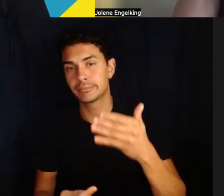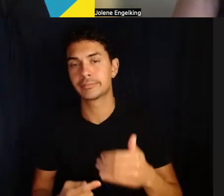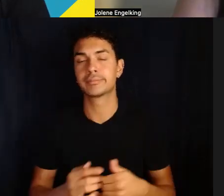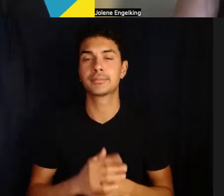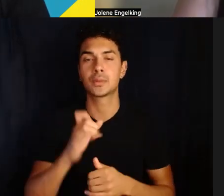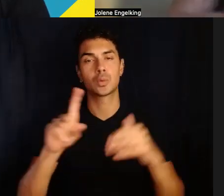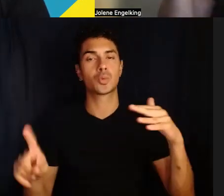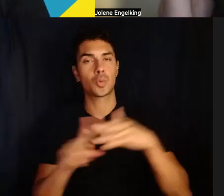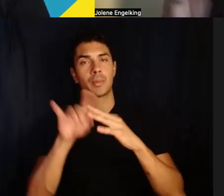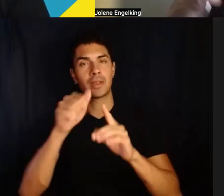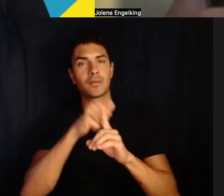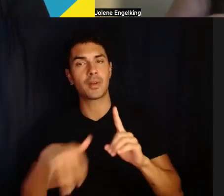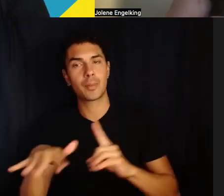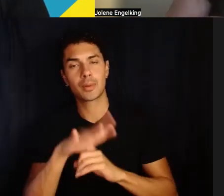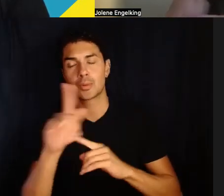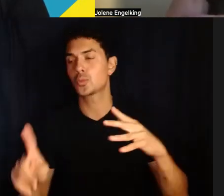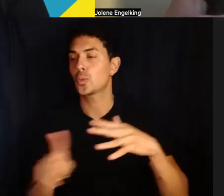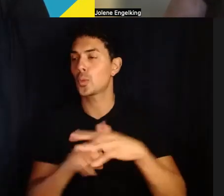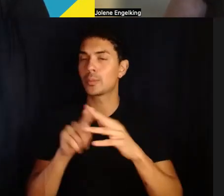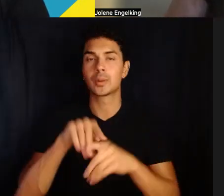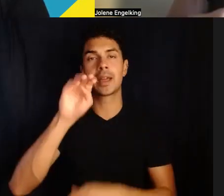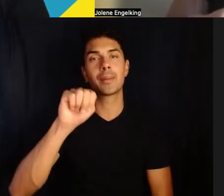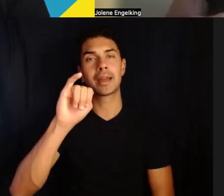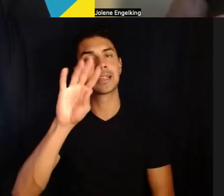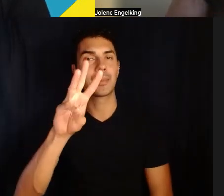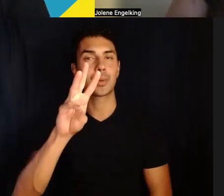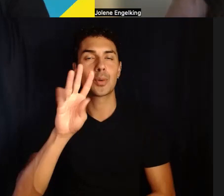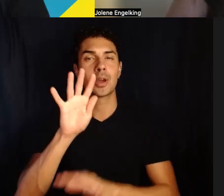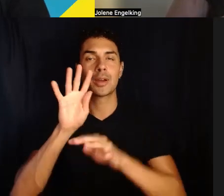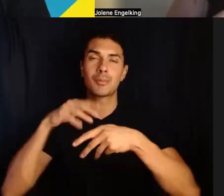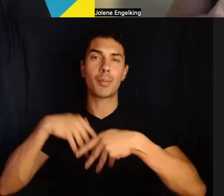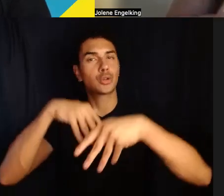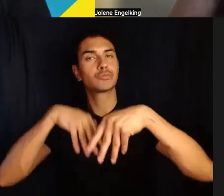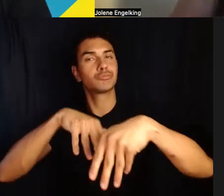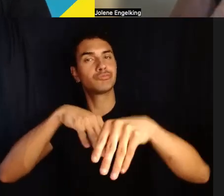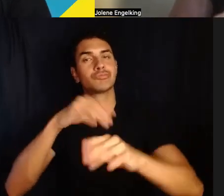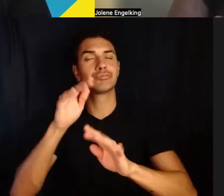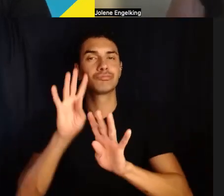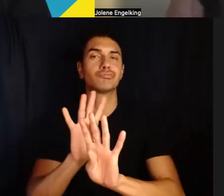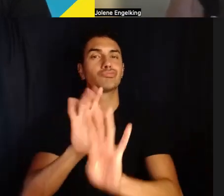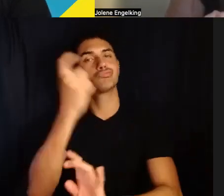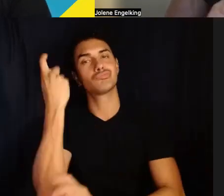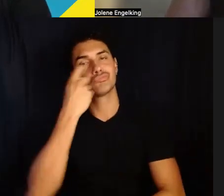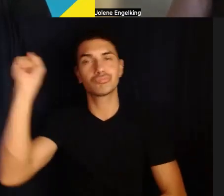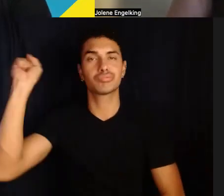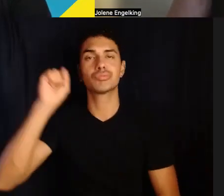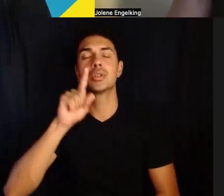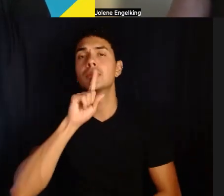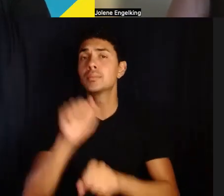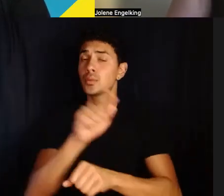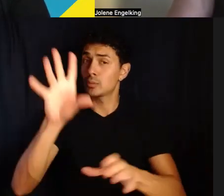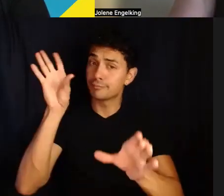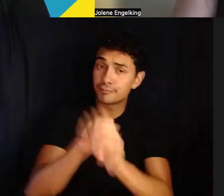those environments, like you're showing up to the MIW marches and all that, those sorts of things, but are you actually living this out? Are you calling